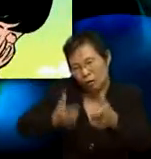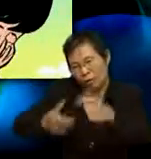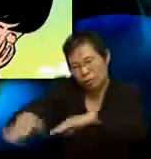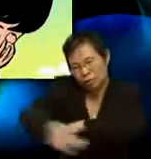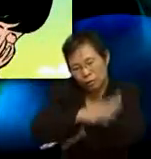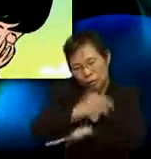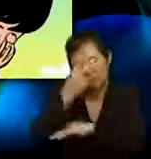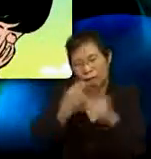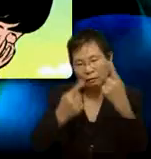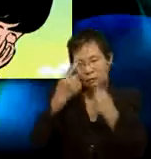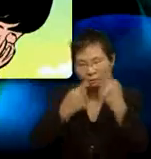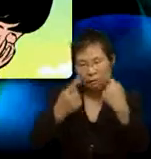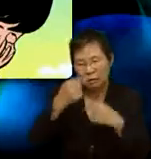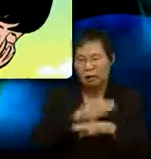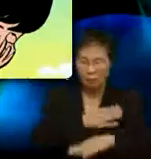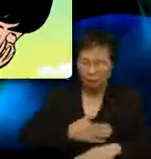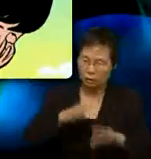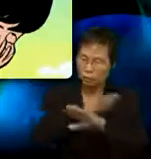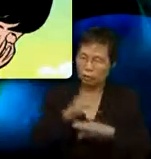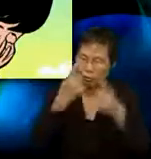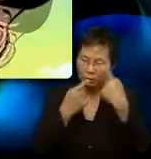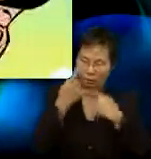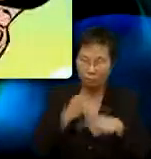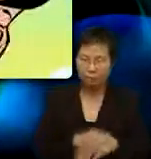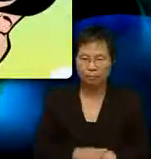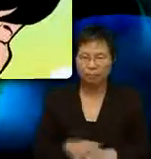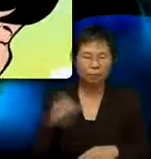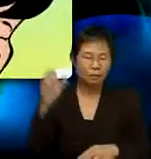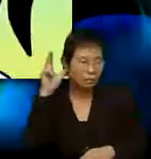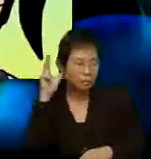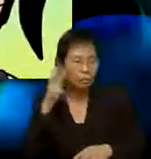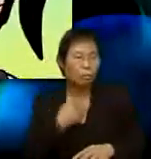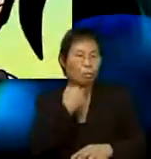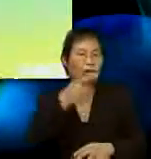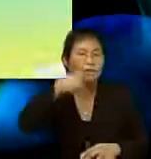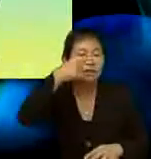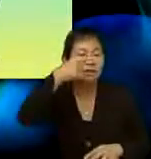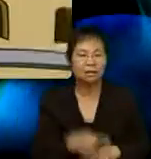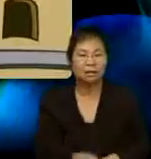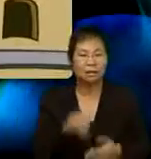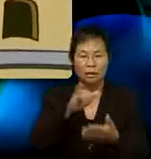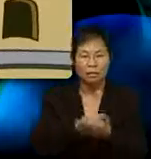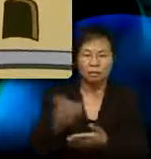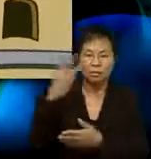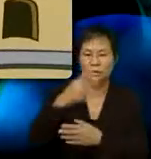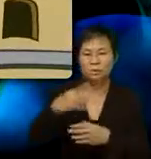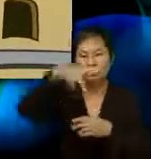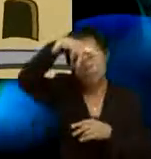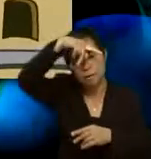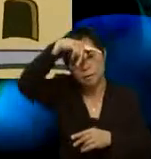cried. "Please don't cry." She heard a voice saying, "It was the